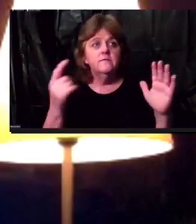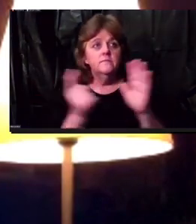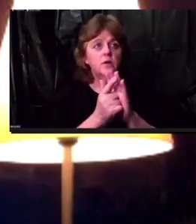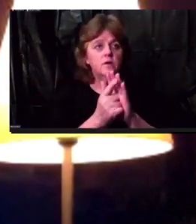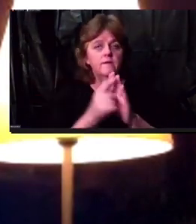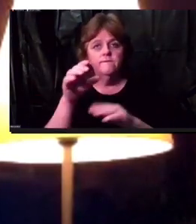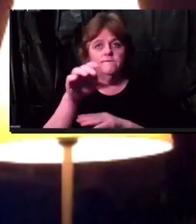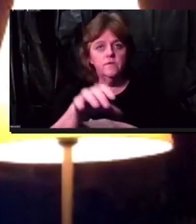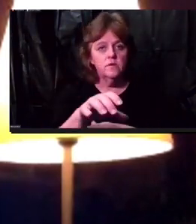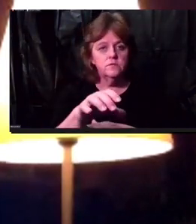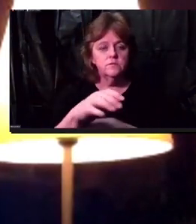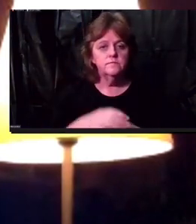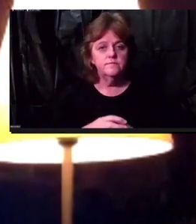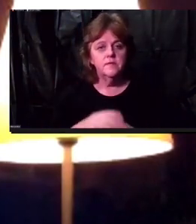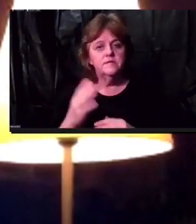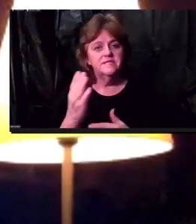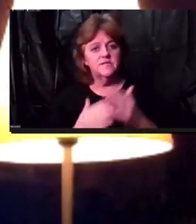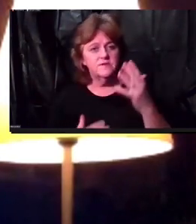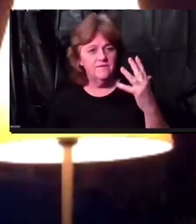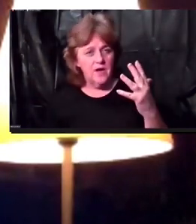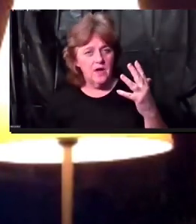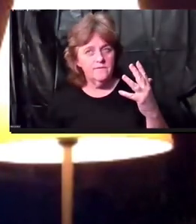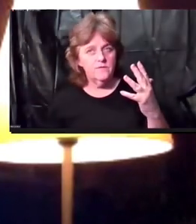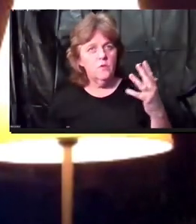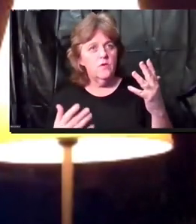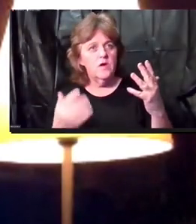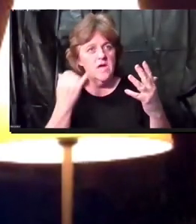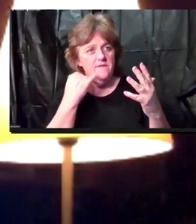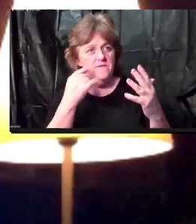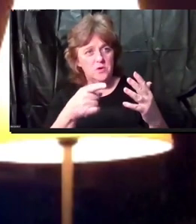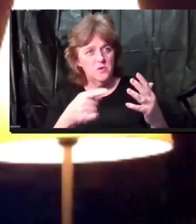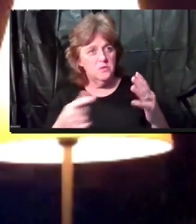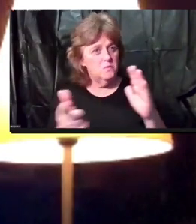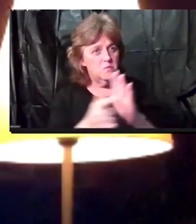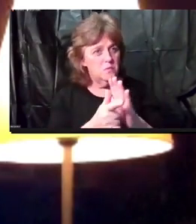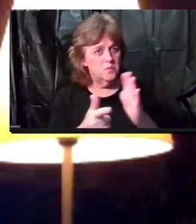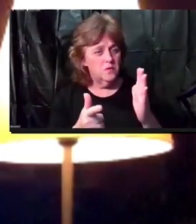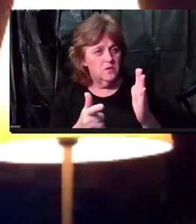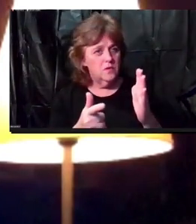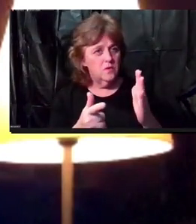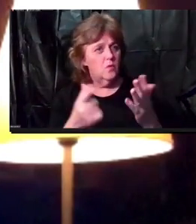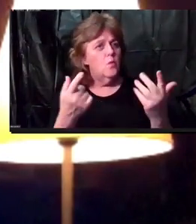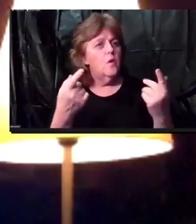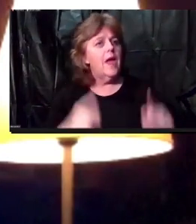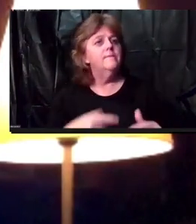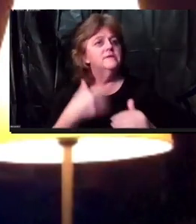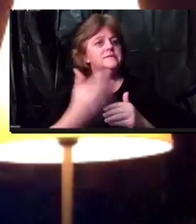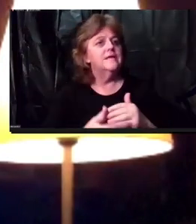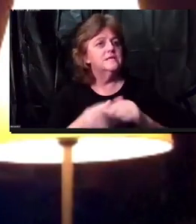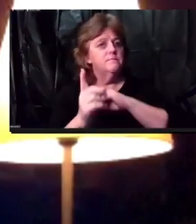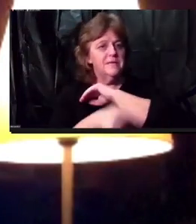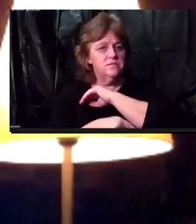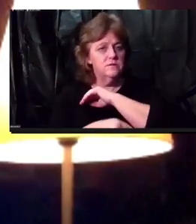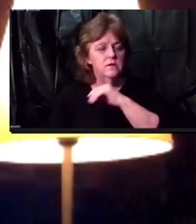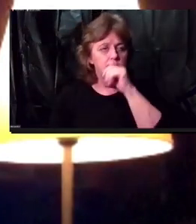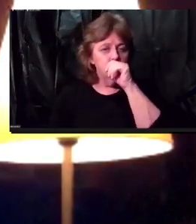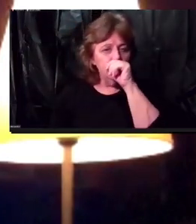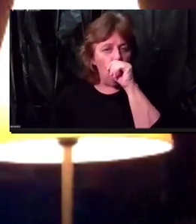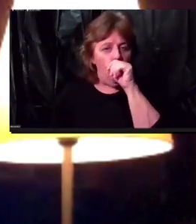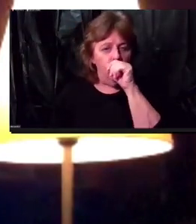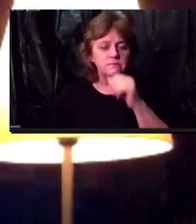the penalty. And I thought that might be something of interest to those of you listening tonight. So we've